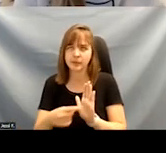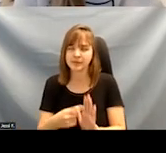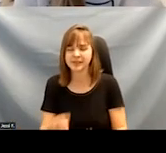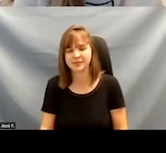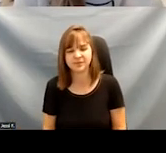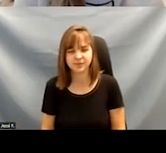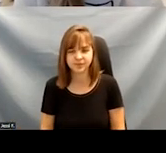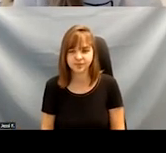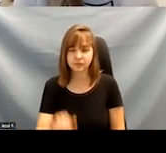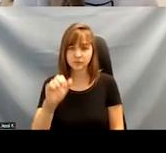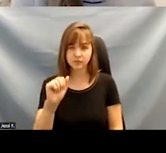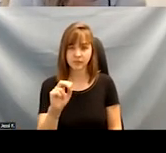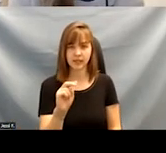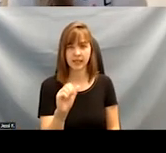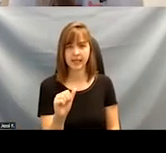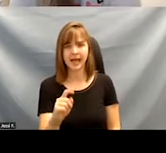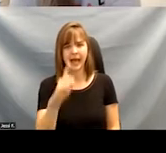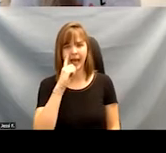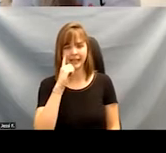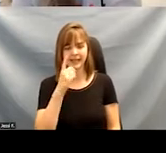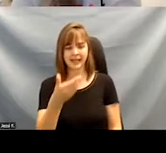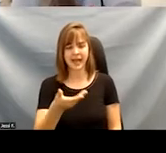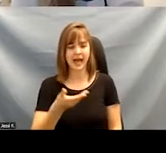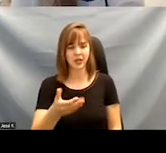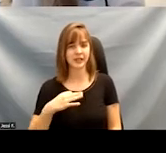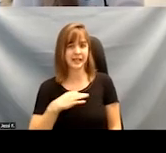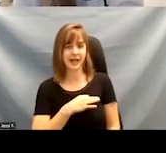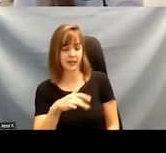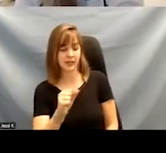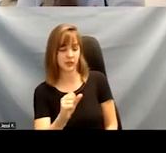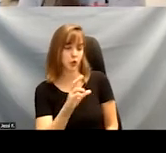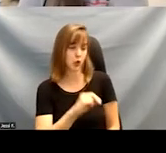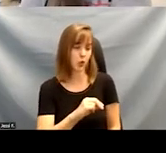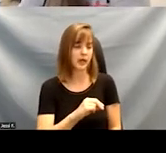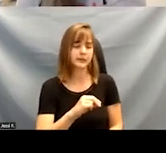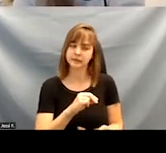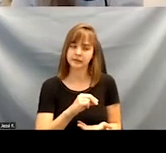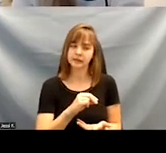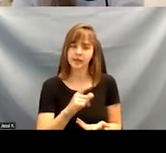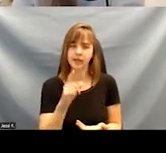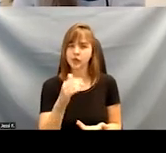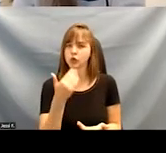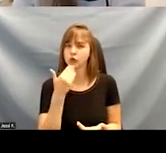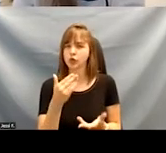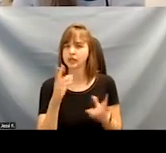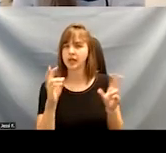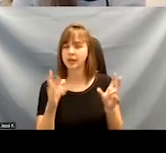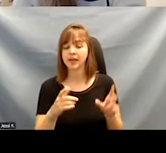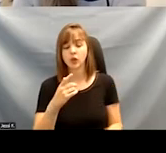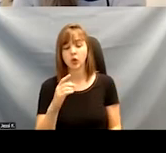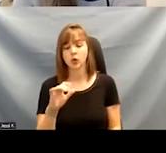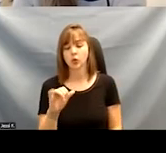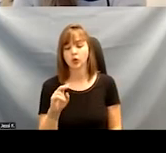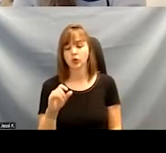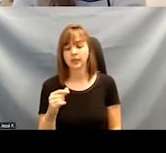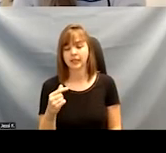Yeah, I think, employees is a good topic. Yuting and I actually hired employees pretty early on. But I think